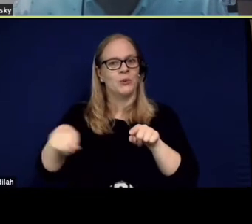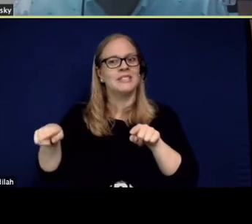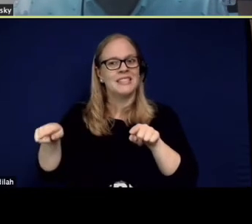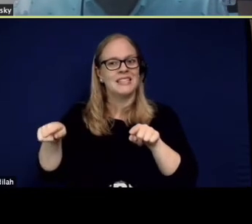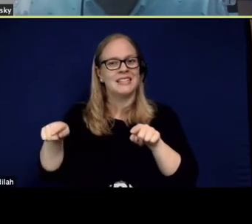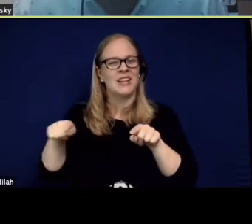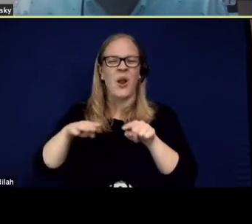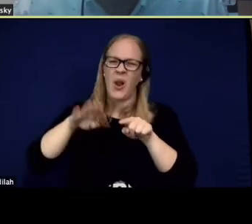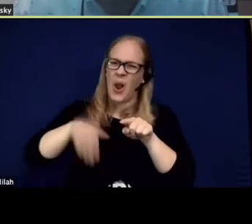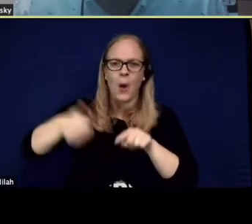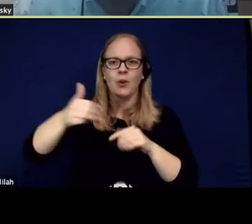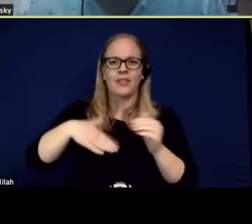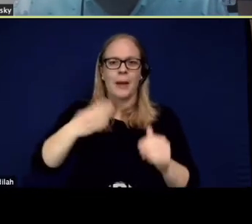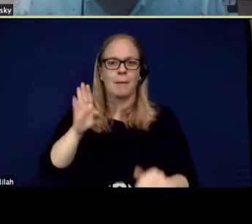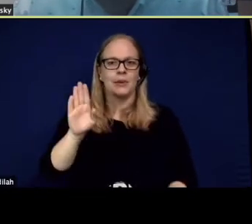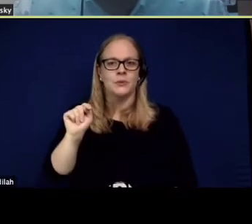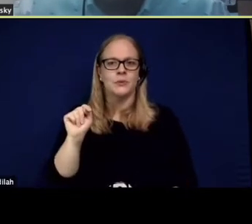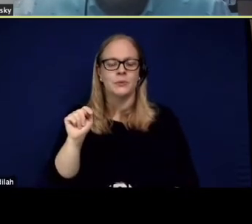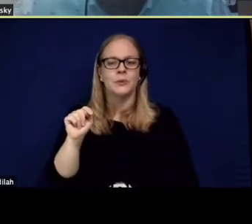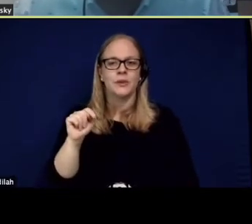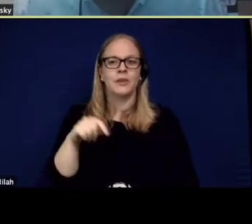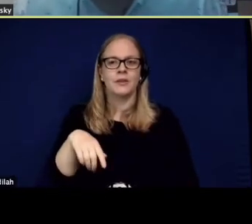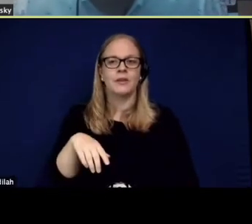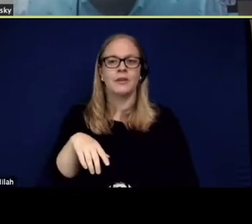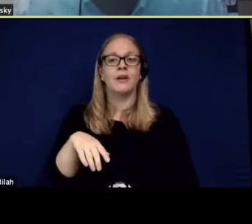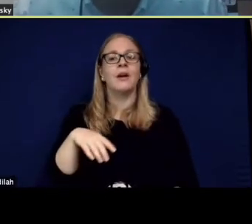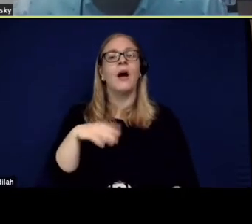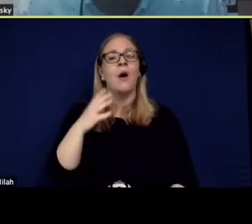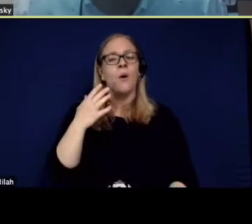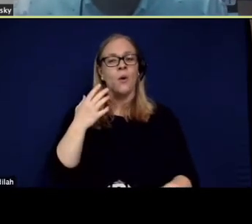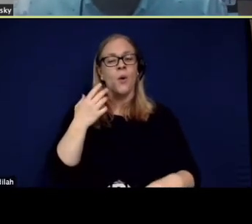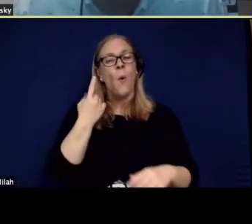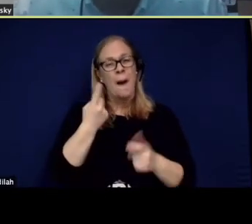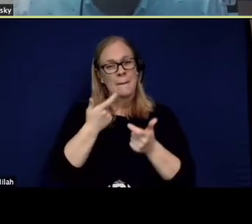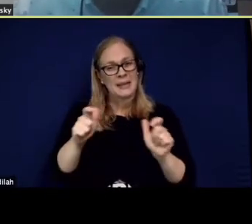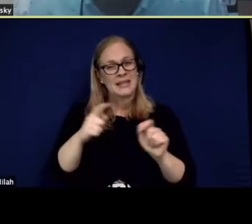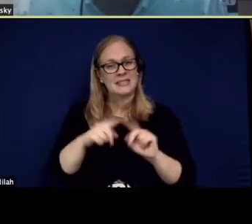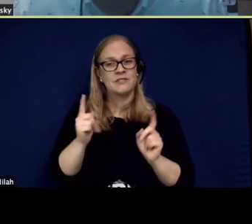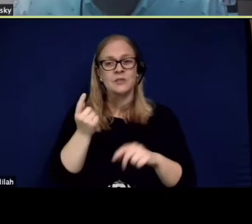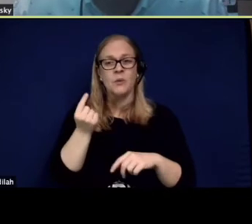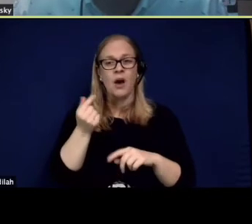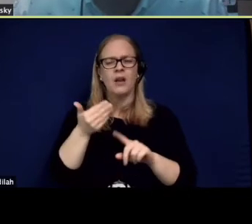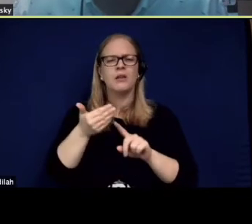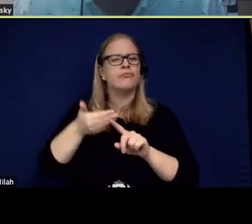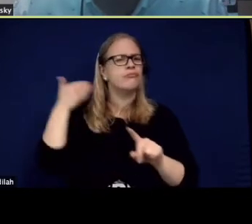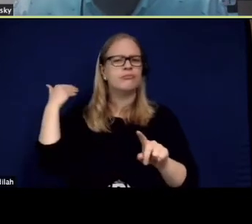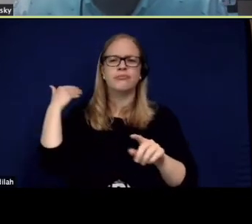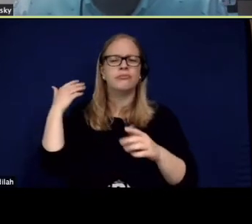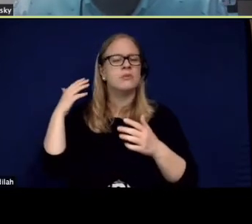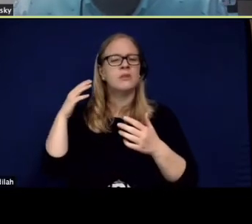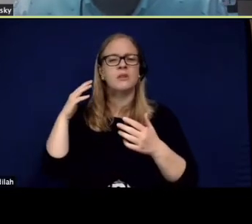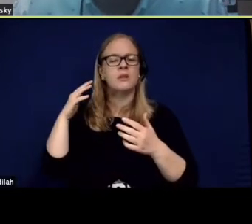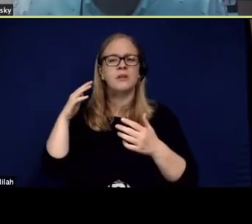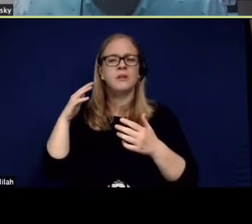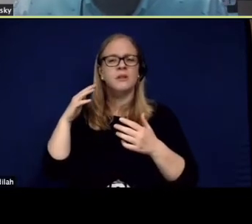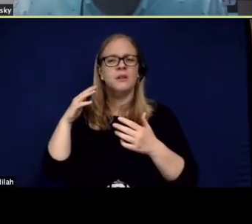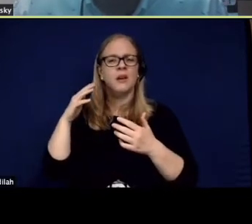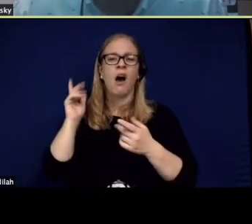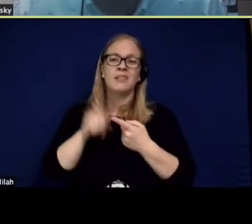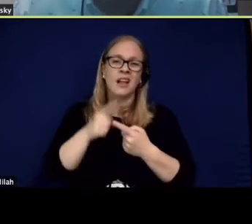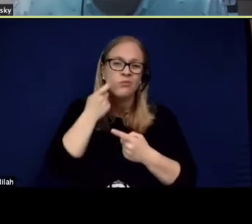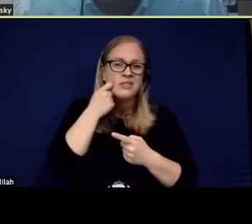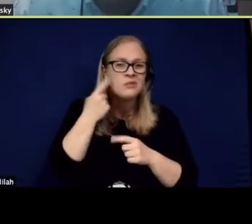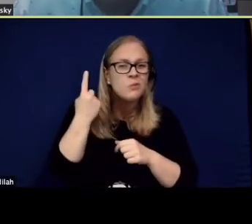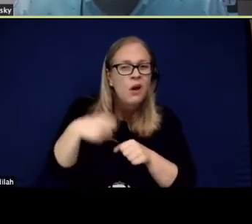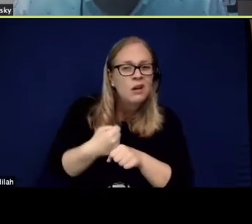And one of the differences until the past year or two compared to Bluetooth is that near field magnetic